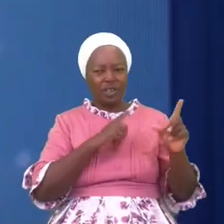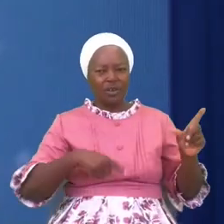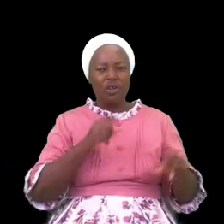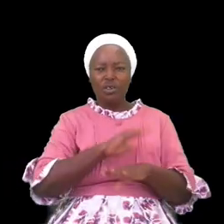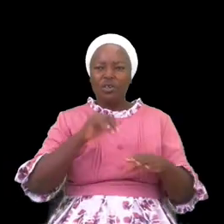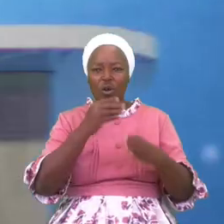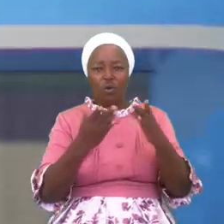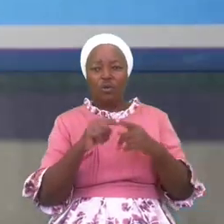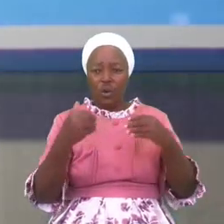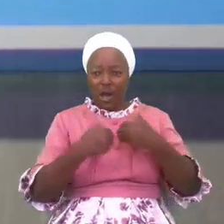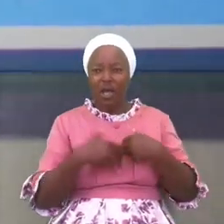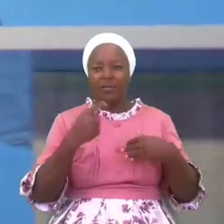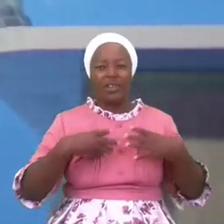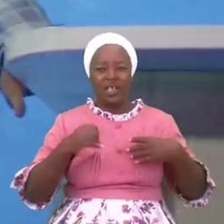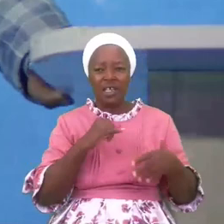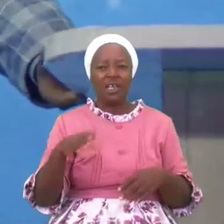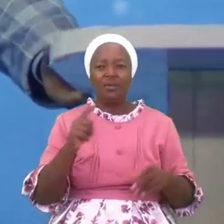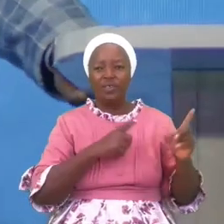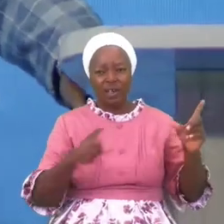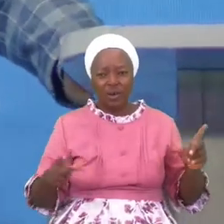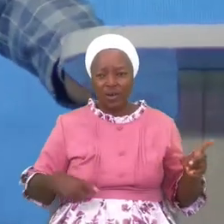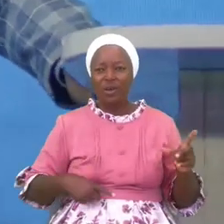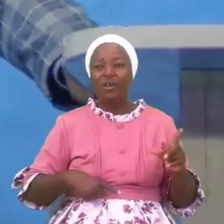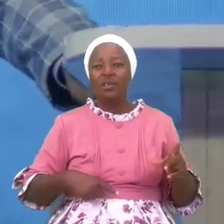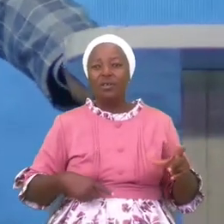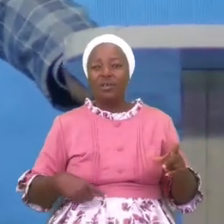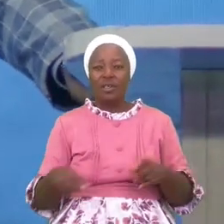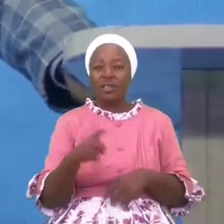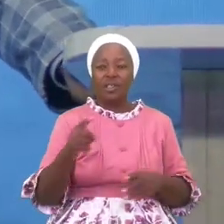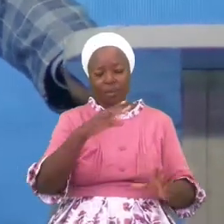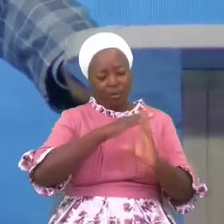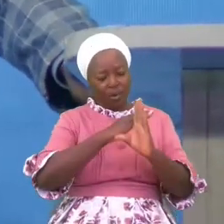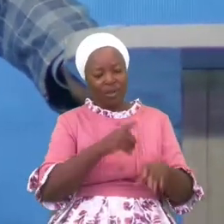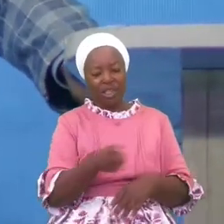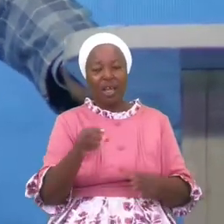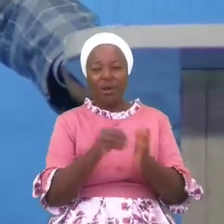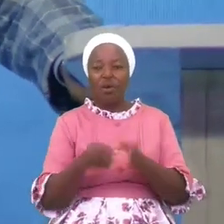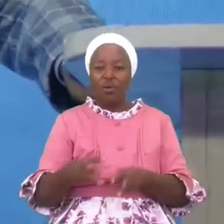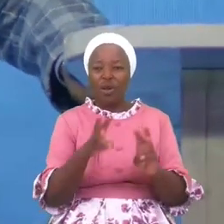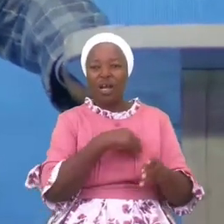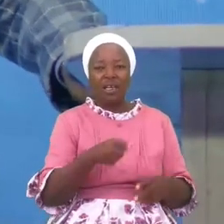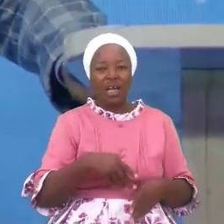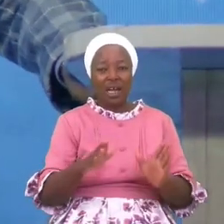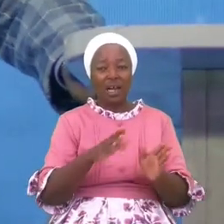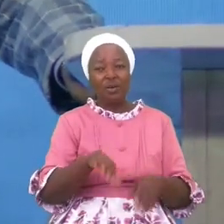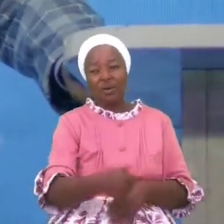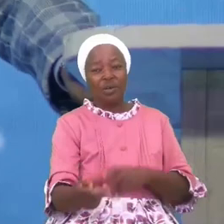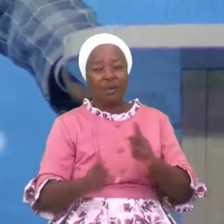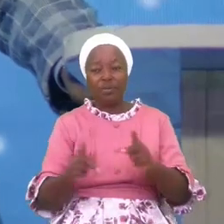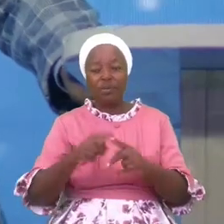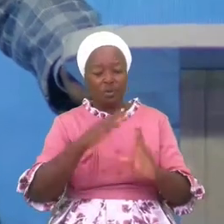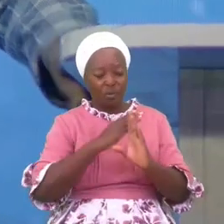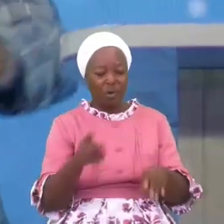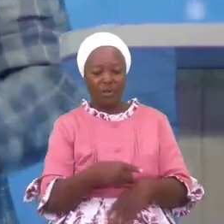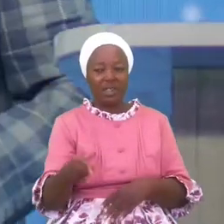They block their own ways and they allow other people to block them and resist Christ's willingness